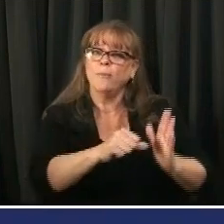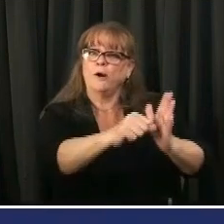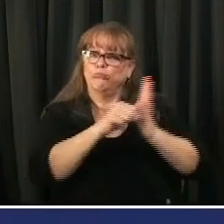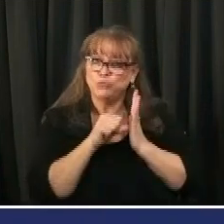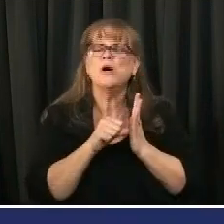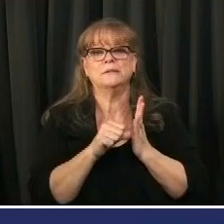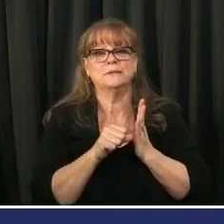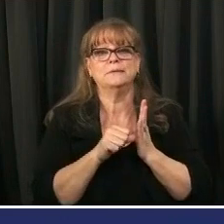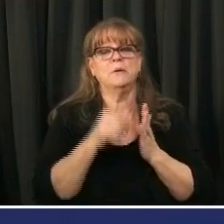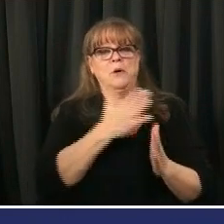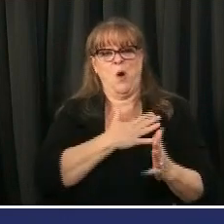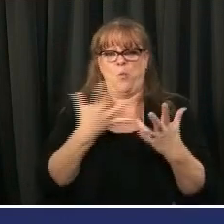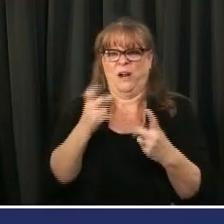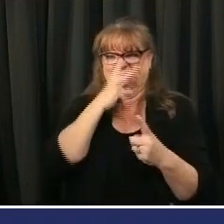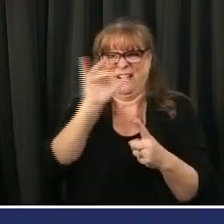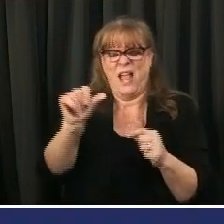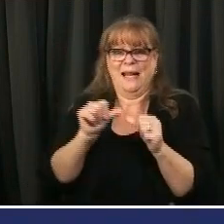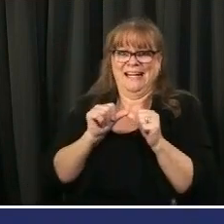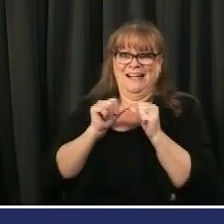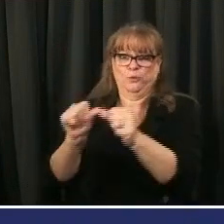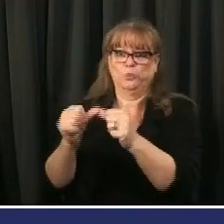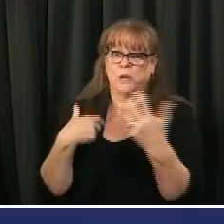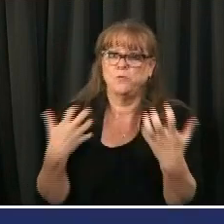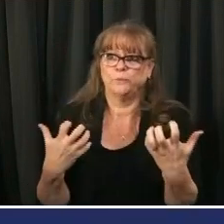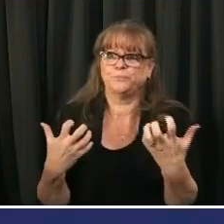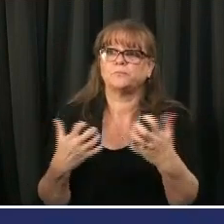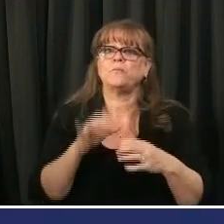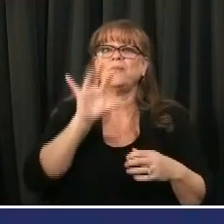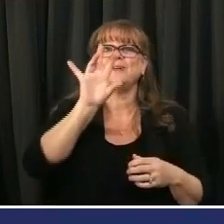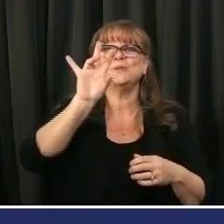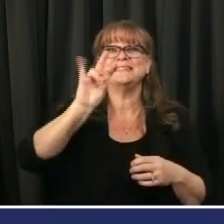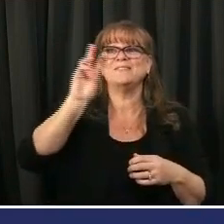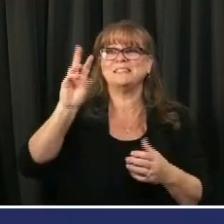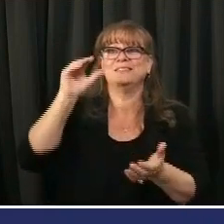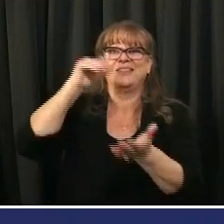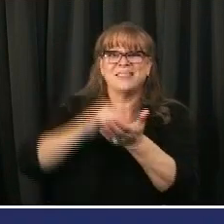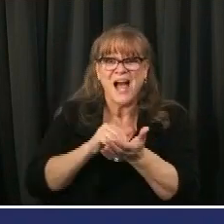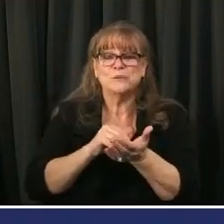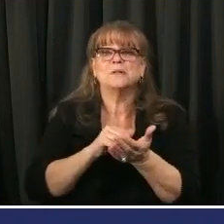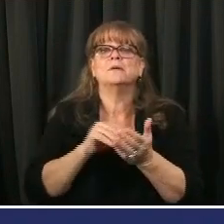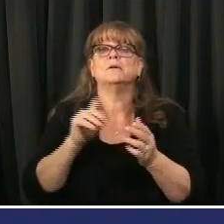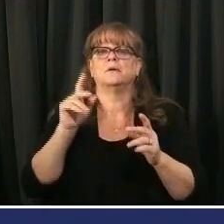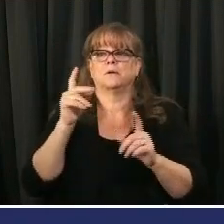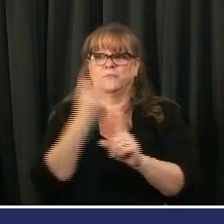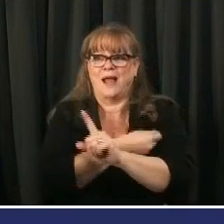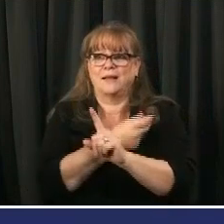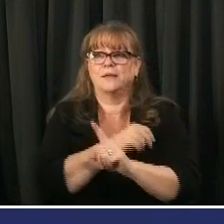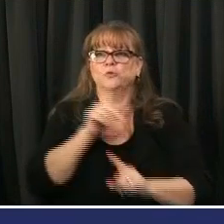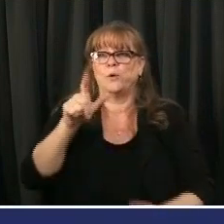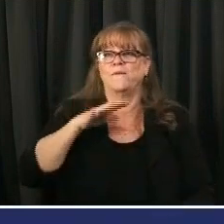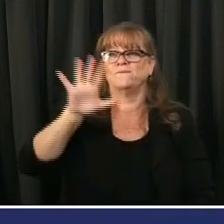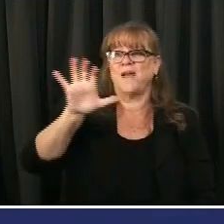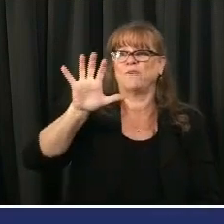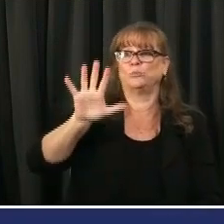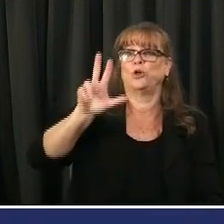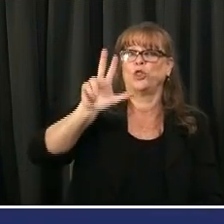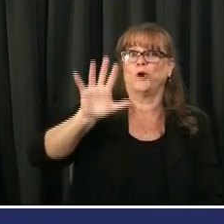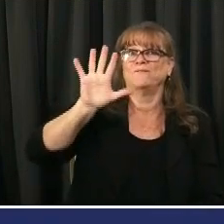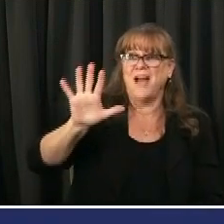quantities, 77, 79,000 a week, we have 530,000 Coloradans over the